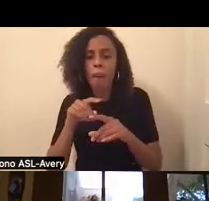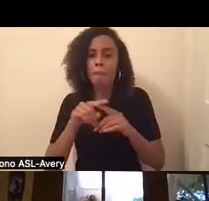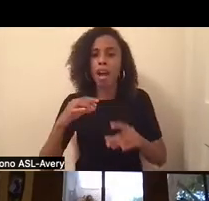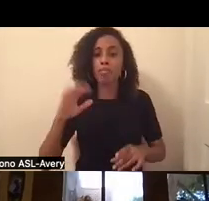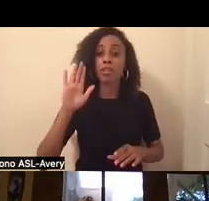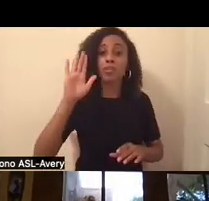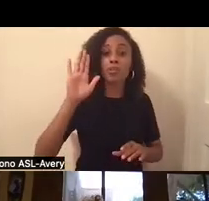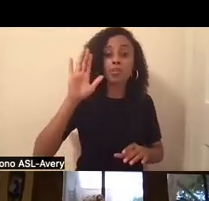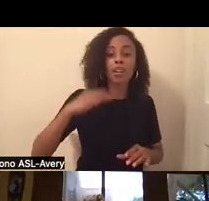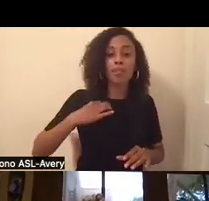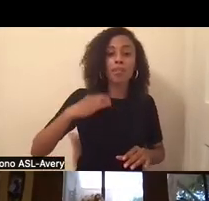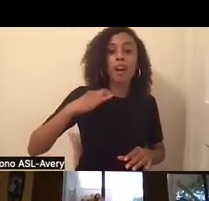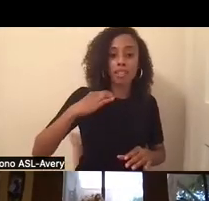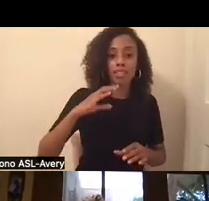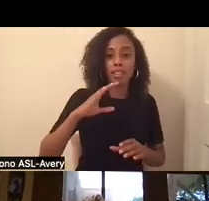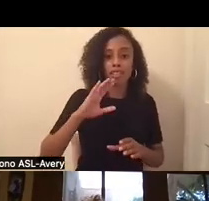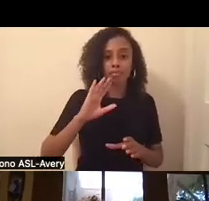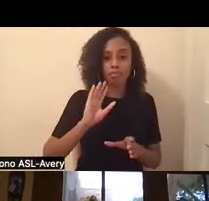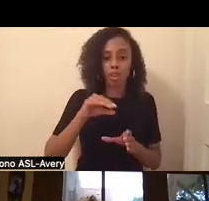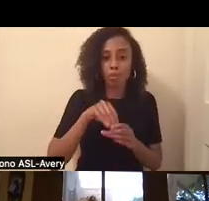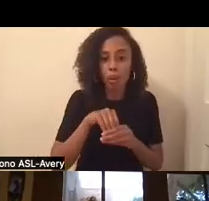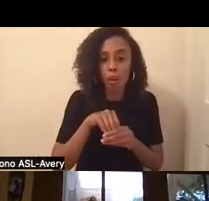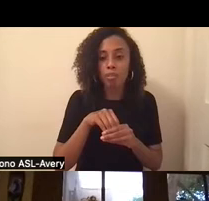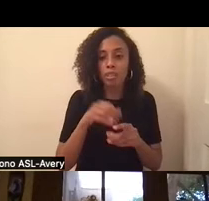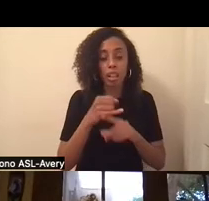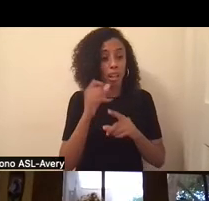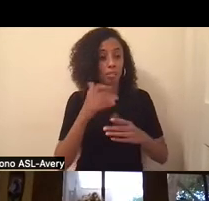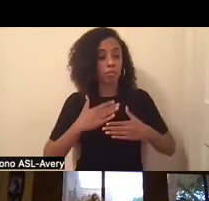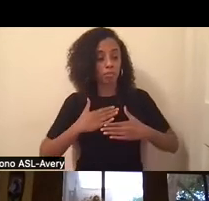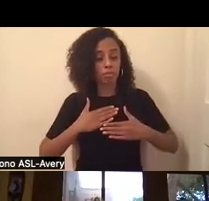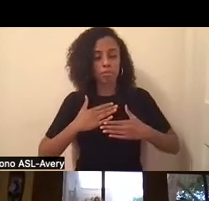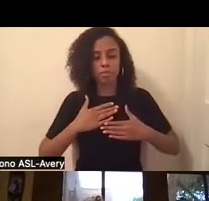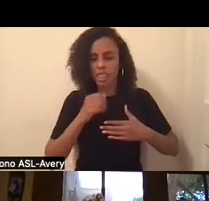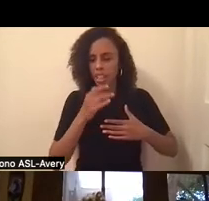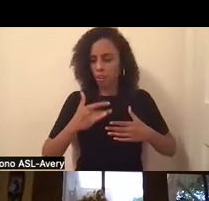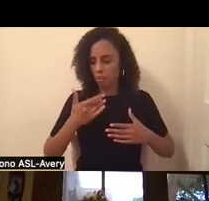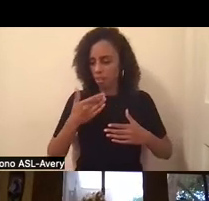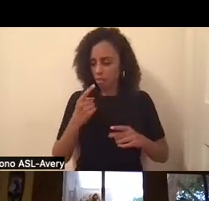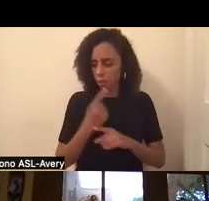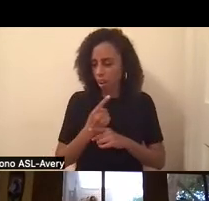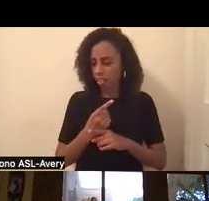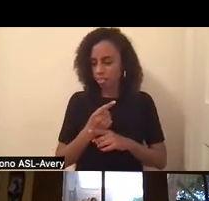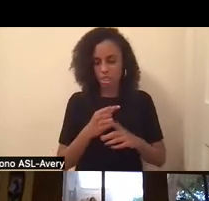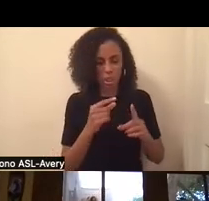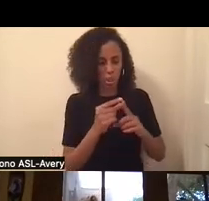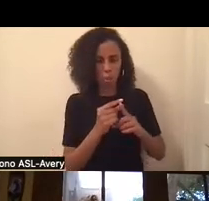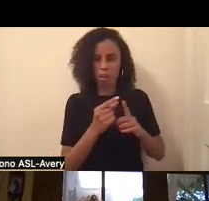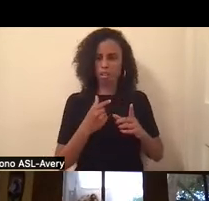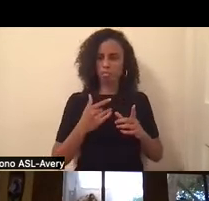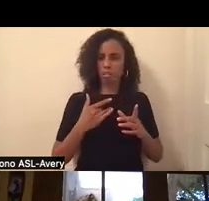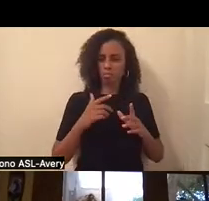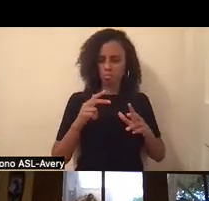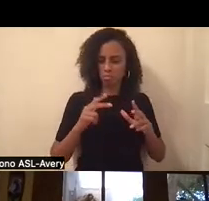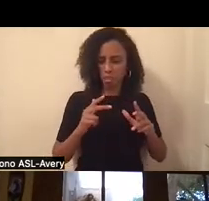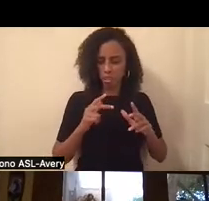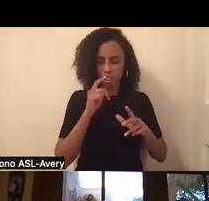engagement. So if the breaths don't feel right to you, if the words feel off to you, you